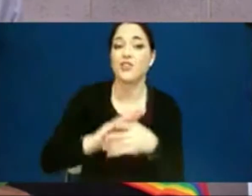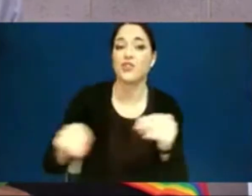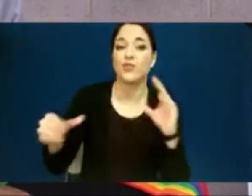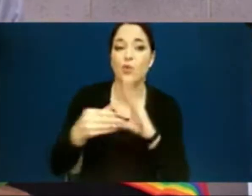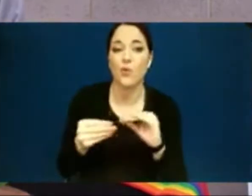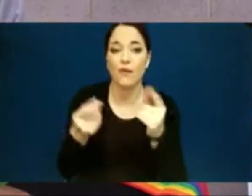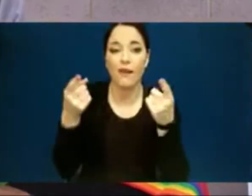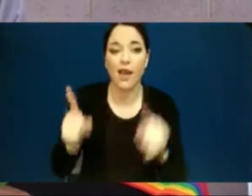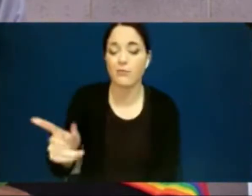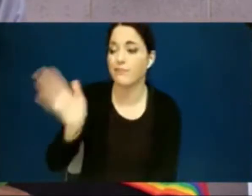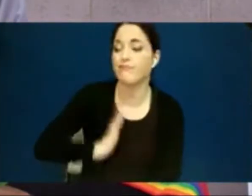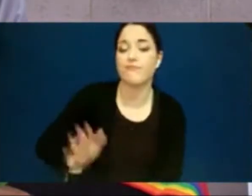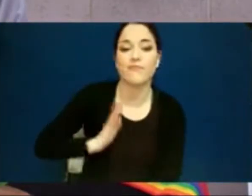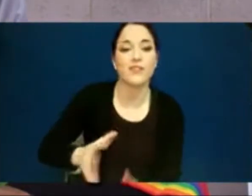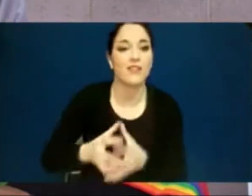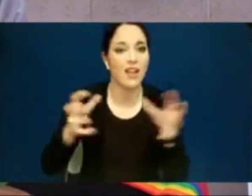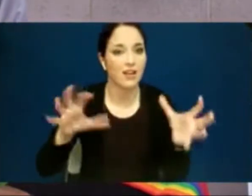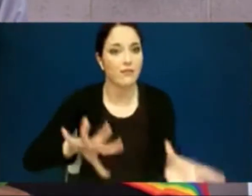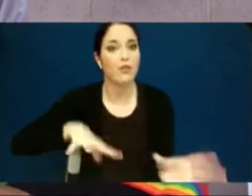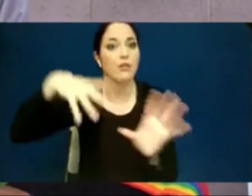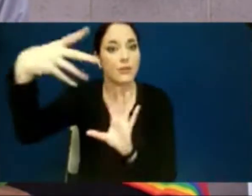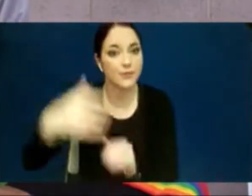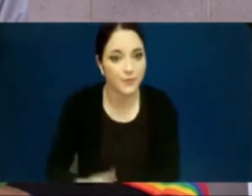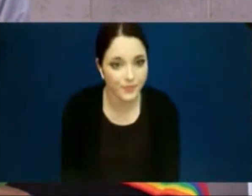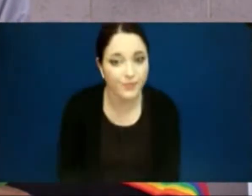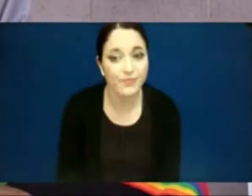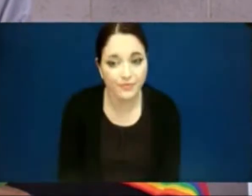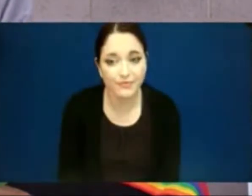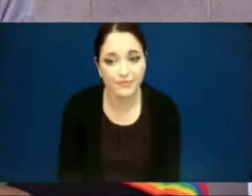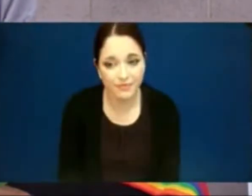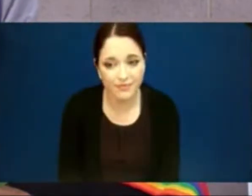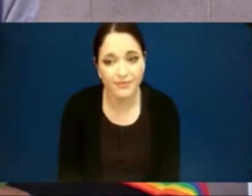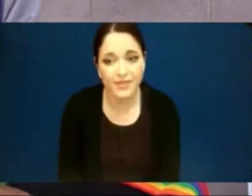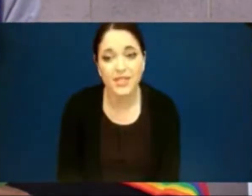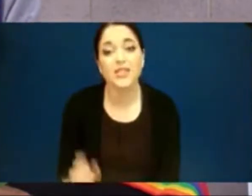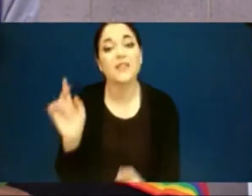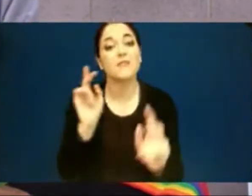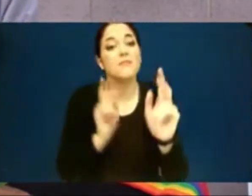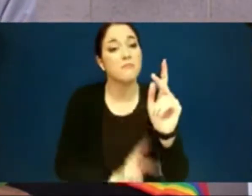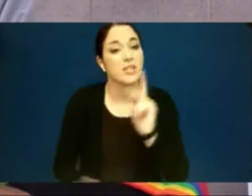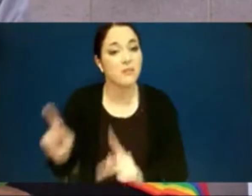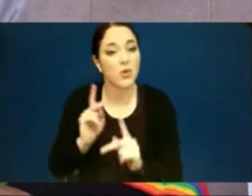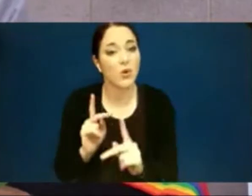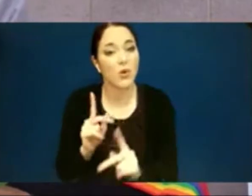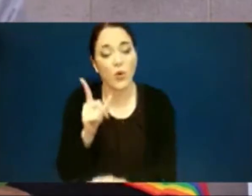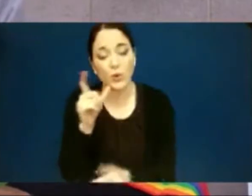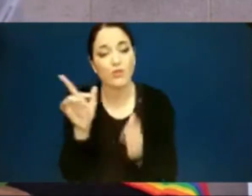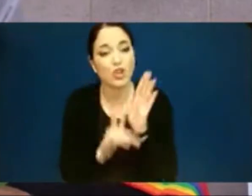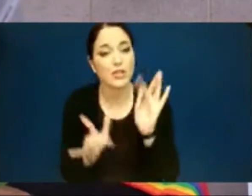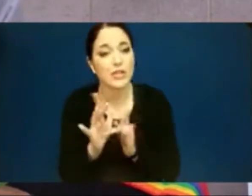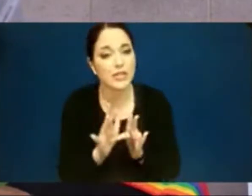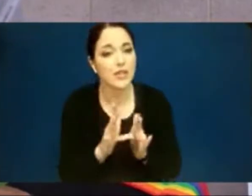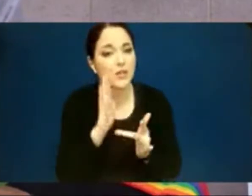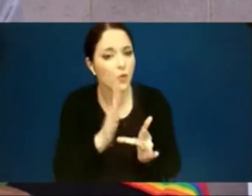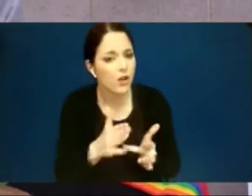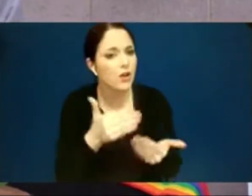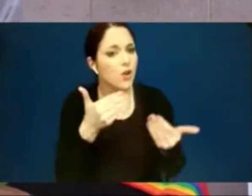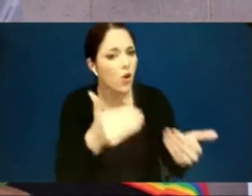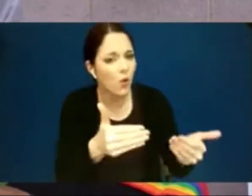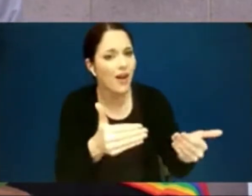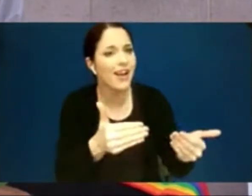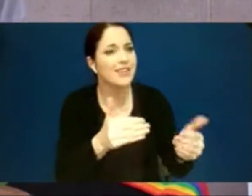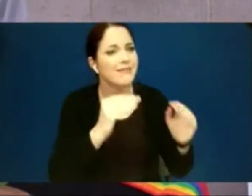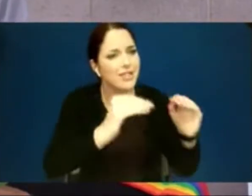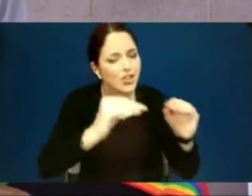disturbance, a time when people that Jesus was ministering to were under the thumb of the Roman Empire and its